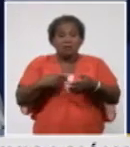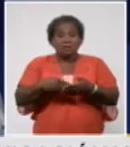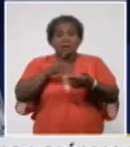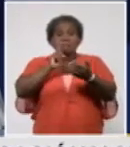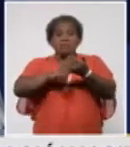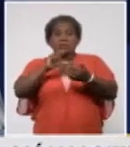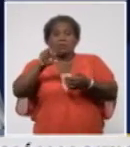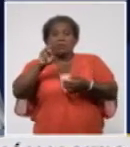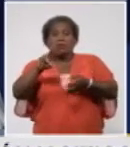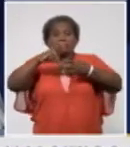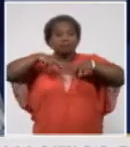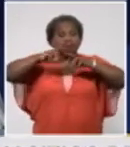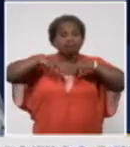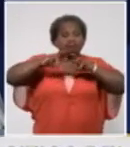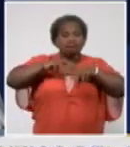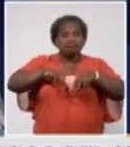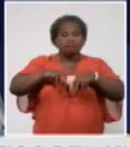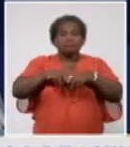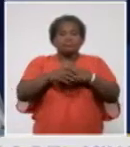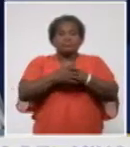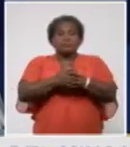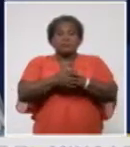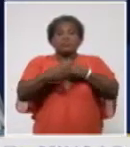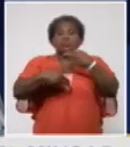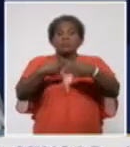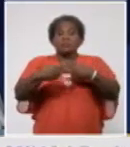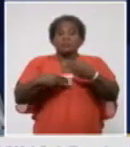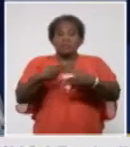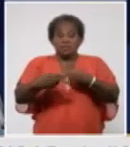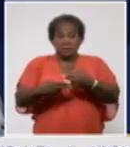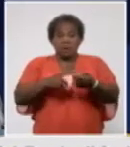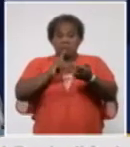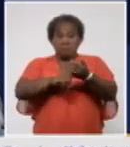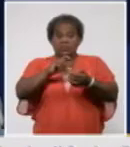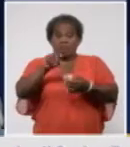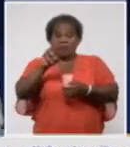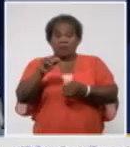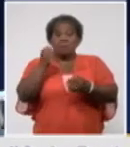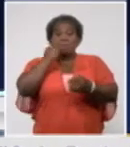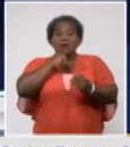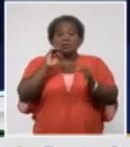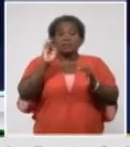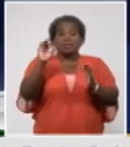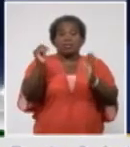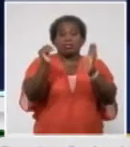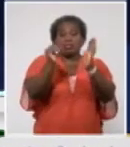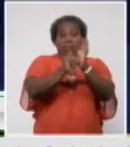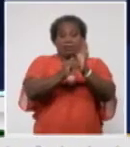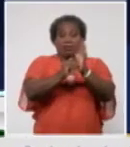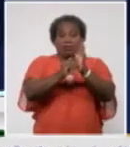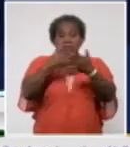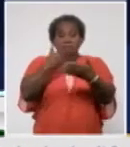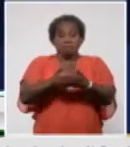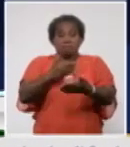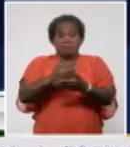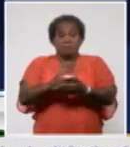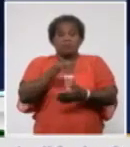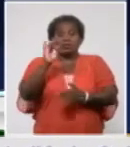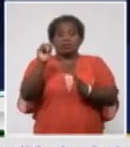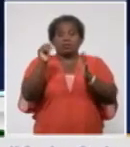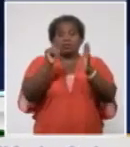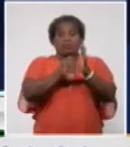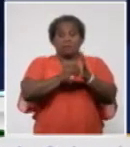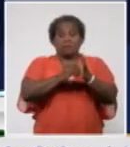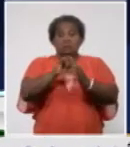7,745 to be exact, at the molecular biology laboratories of our country, 2,060 at the Tropical Medicine